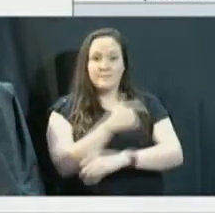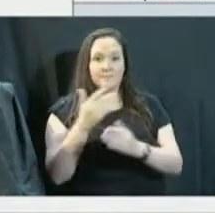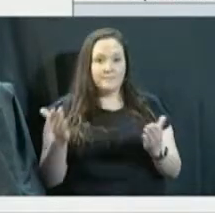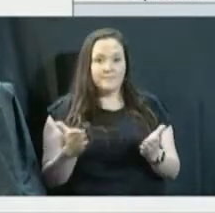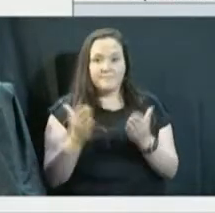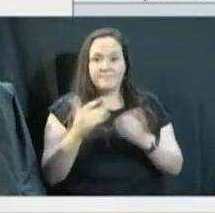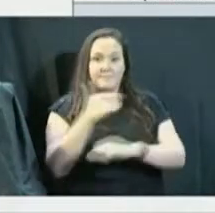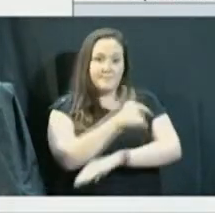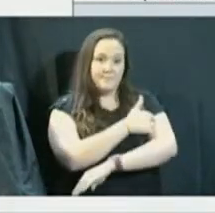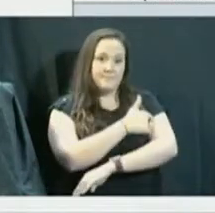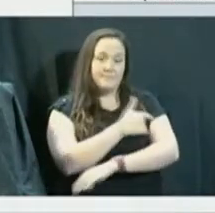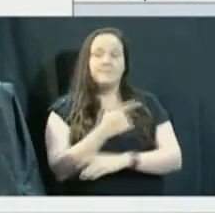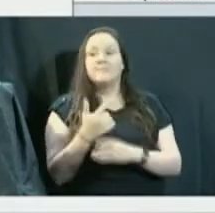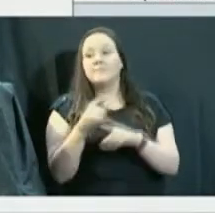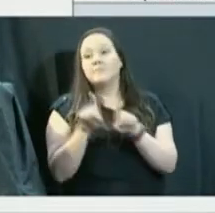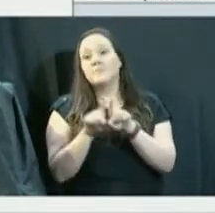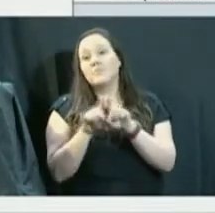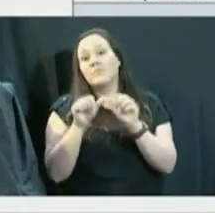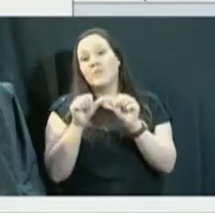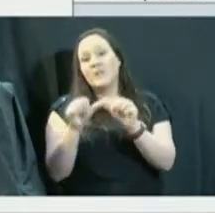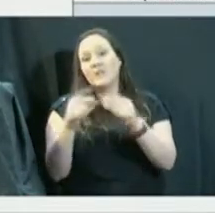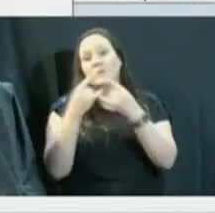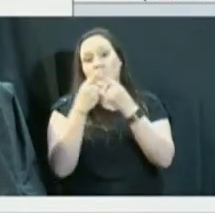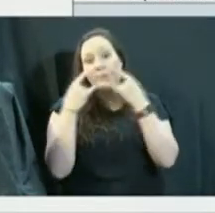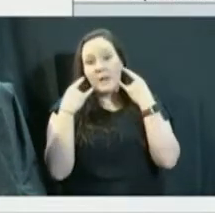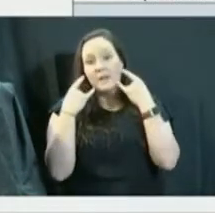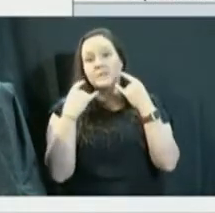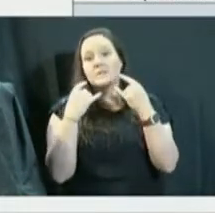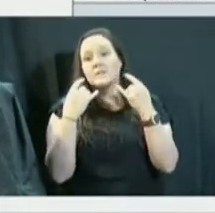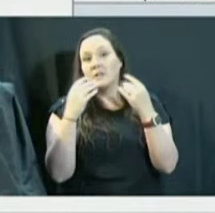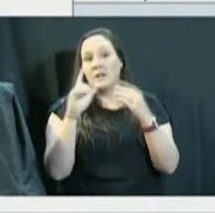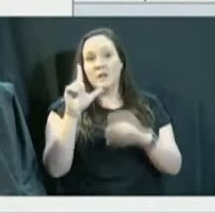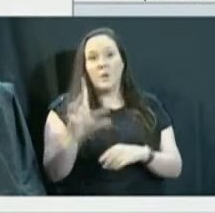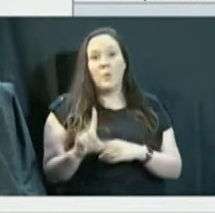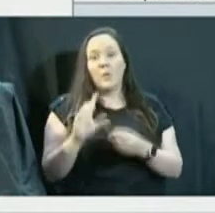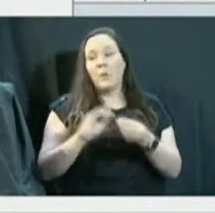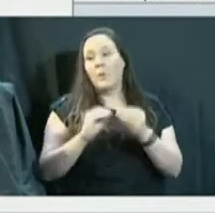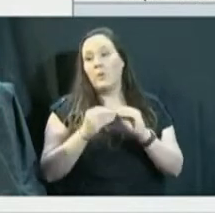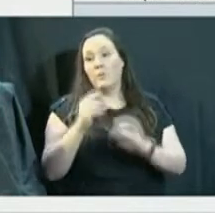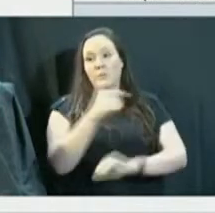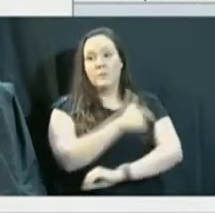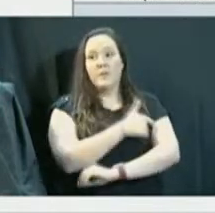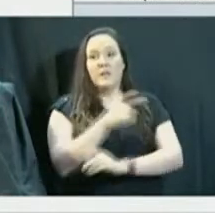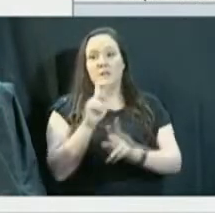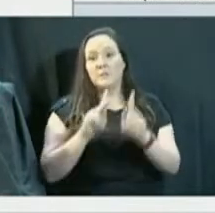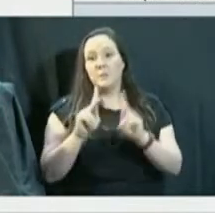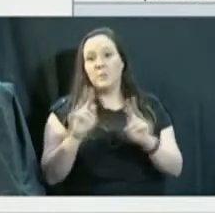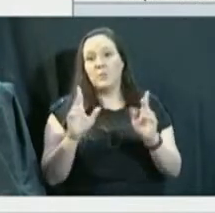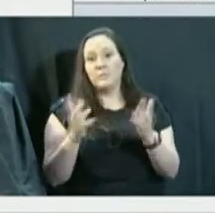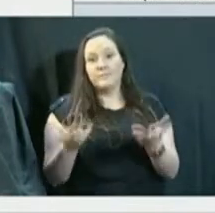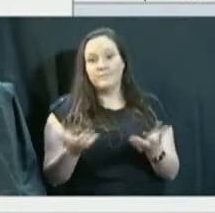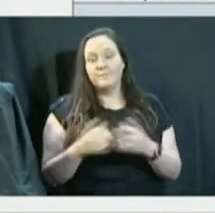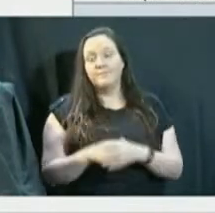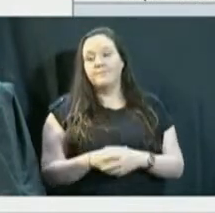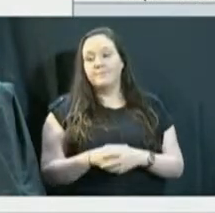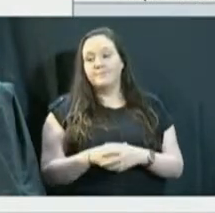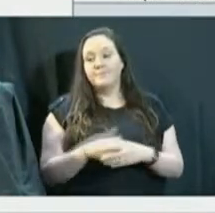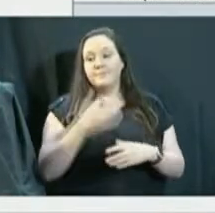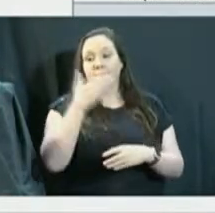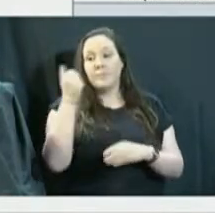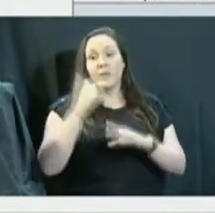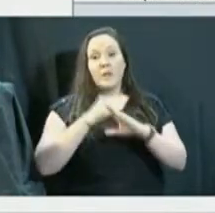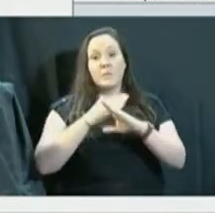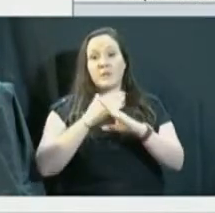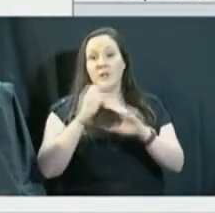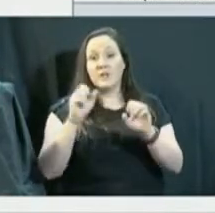I would add to that also continue to wear your mask as we have such low numbers of vaccinated people. The best protection available to keep you